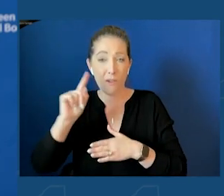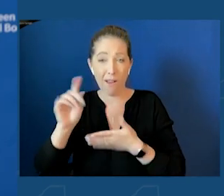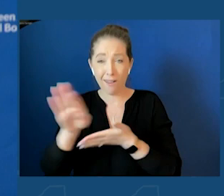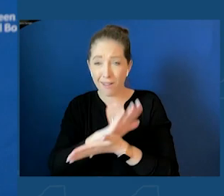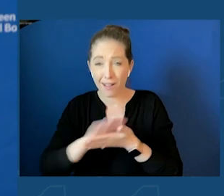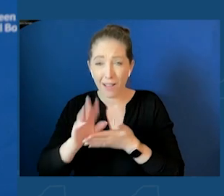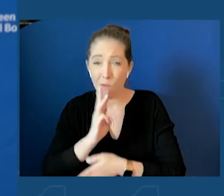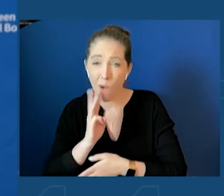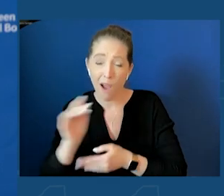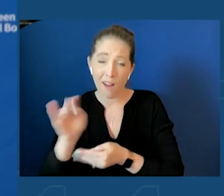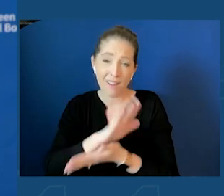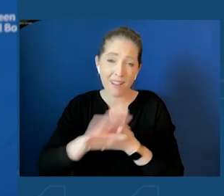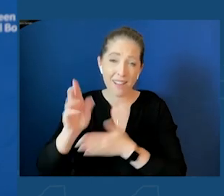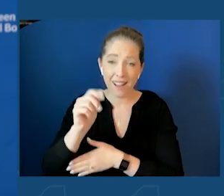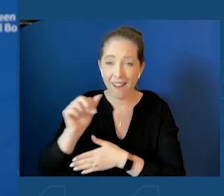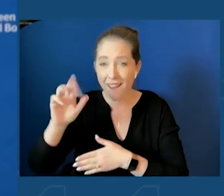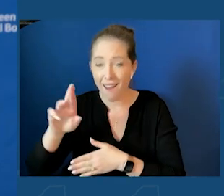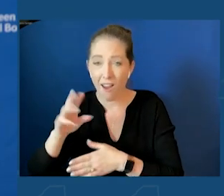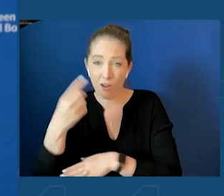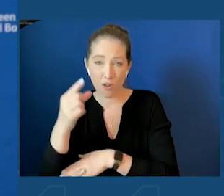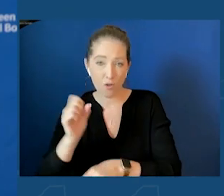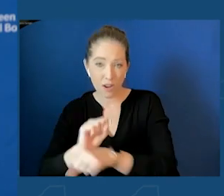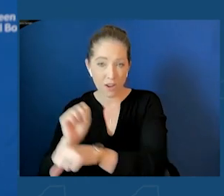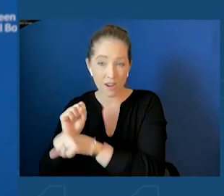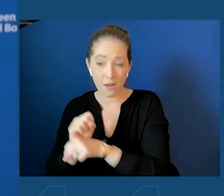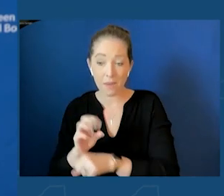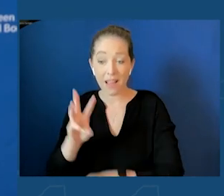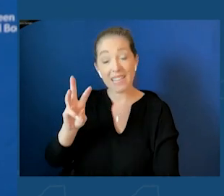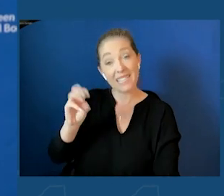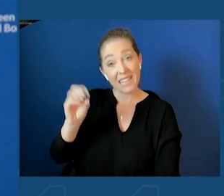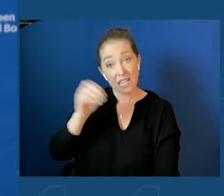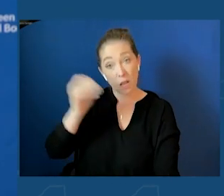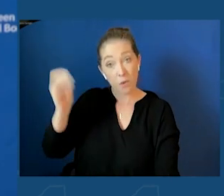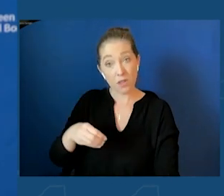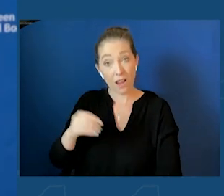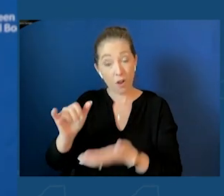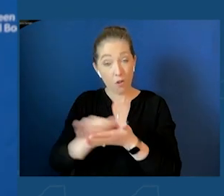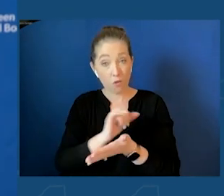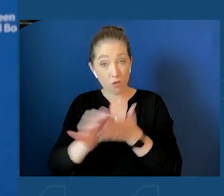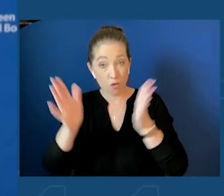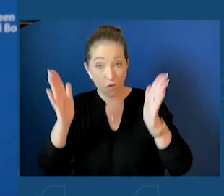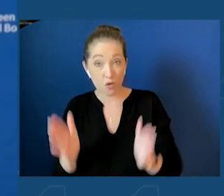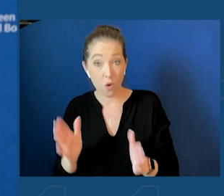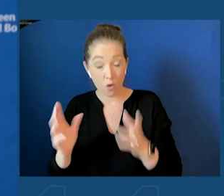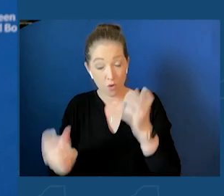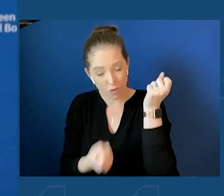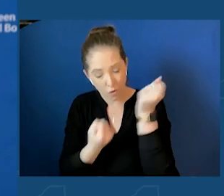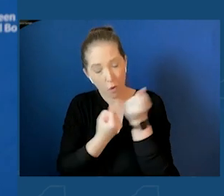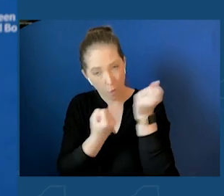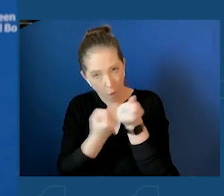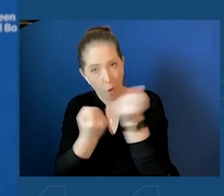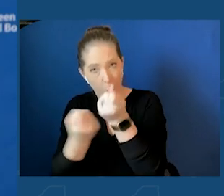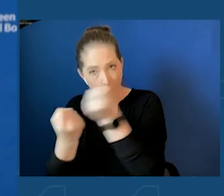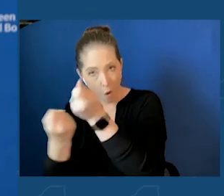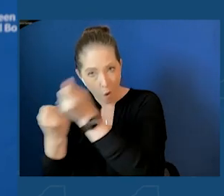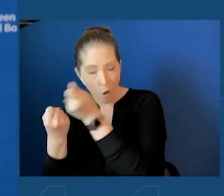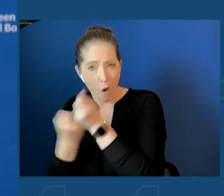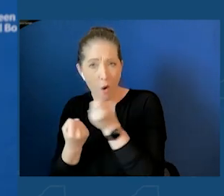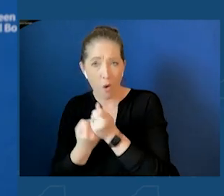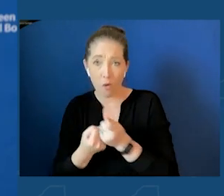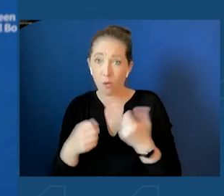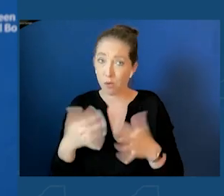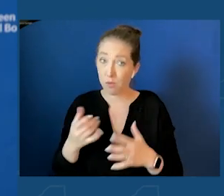that 67% of New Yorkers came out and supported. There's not a lot that 67% of New Yorkers agree on